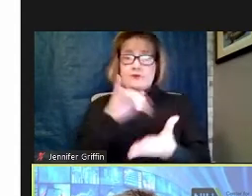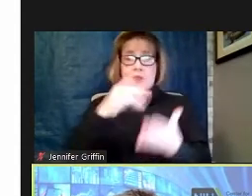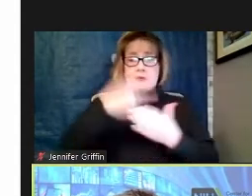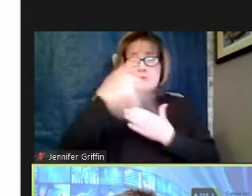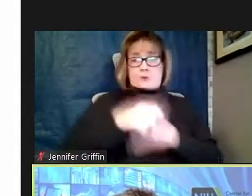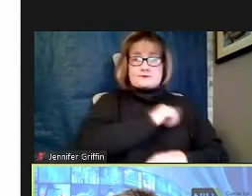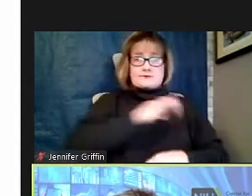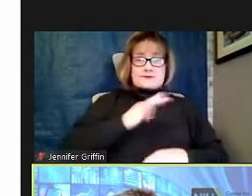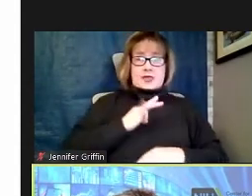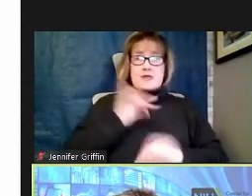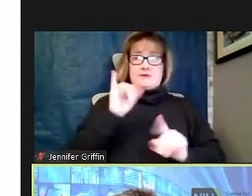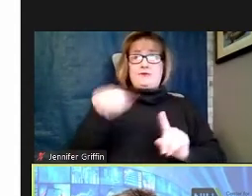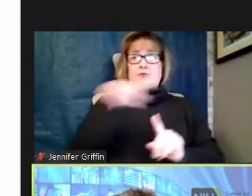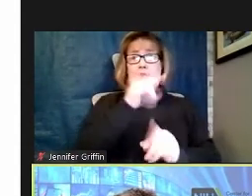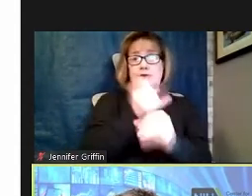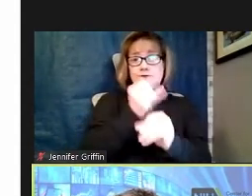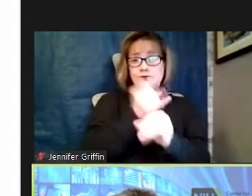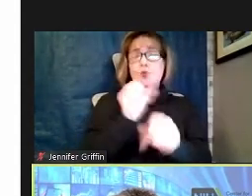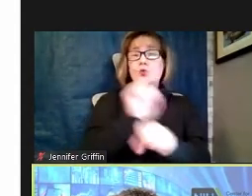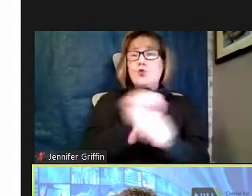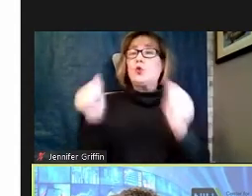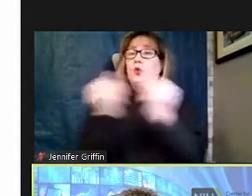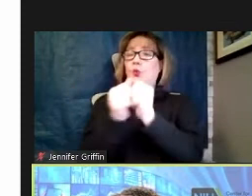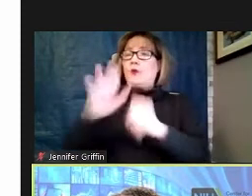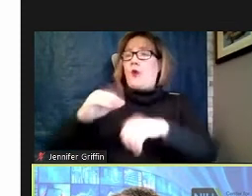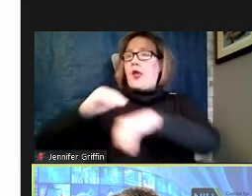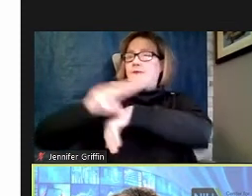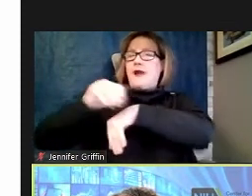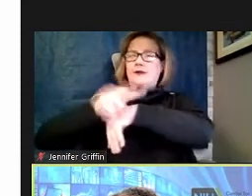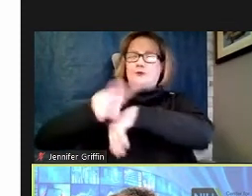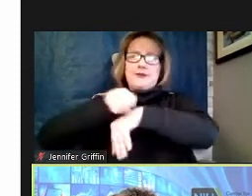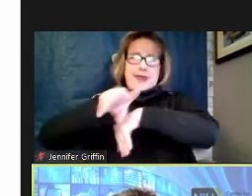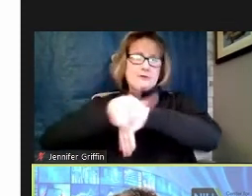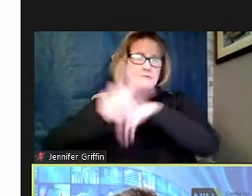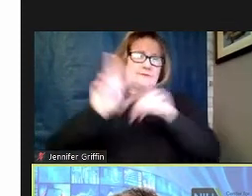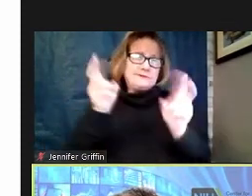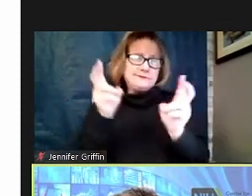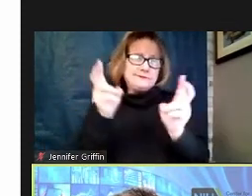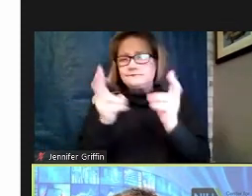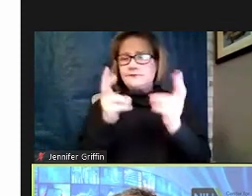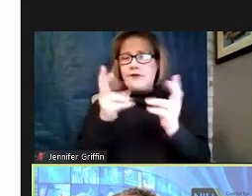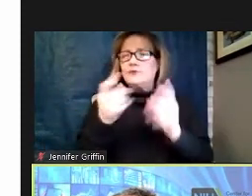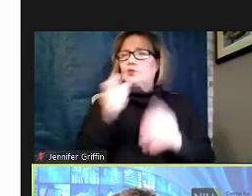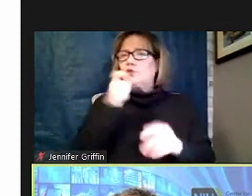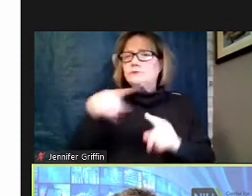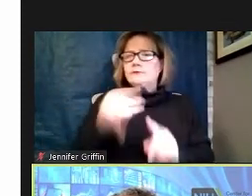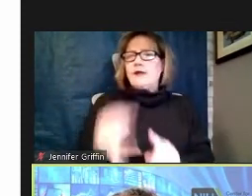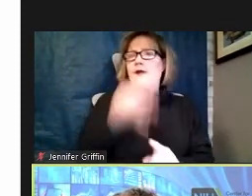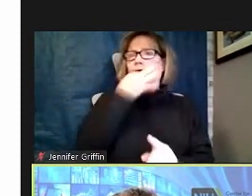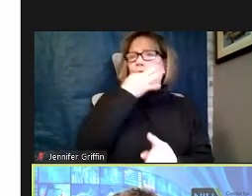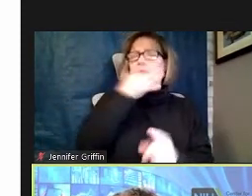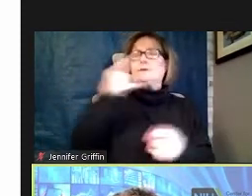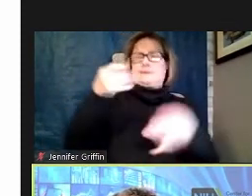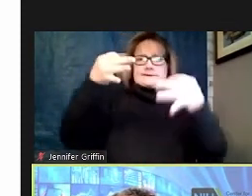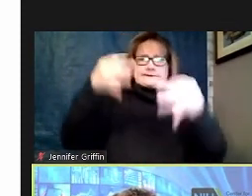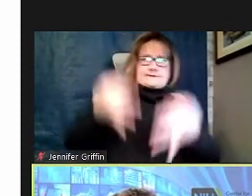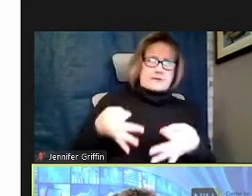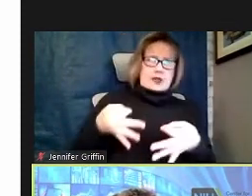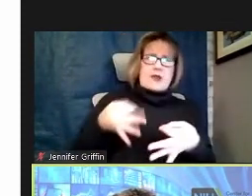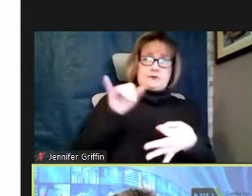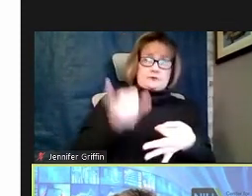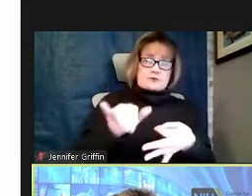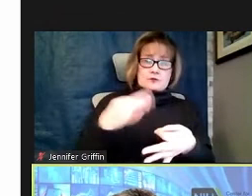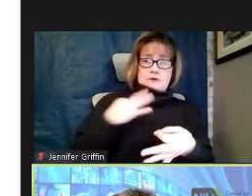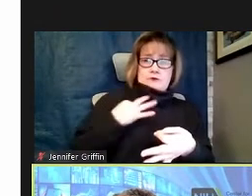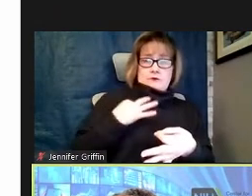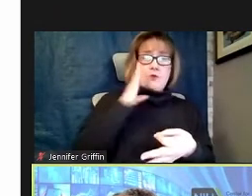the institutes, together with their advisory council of experts, will decide on whether those applications will